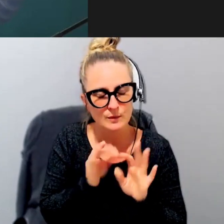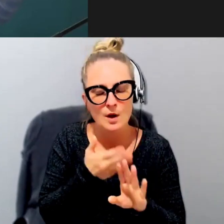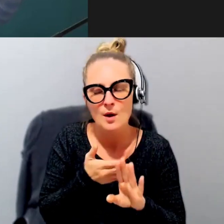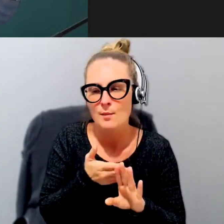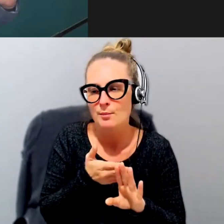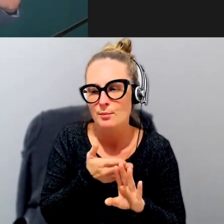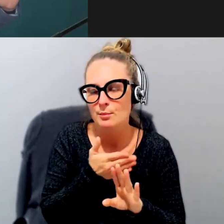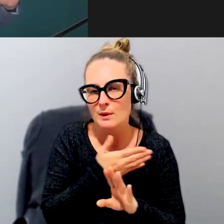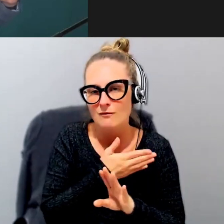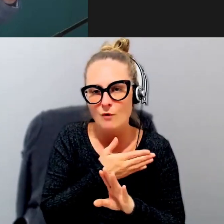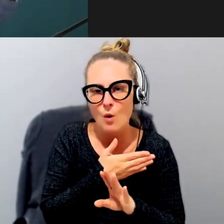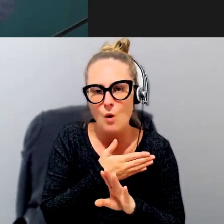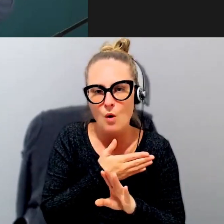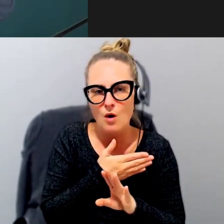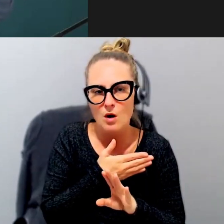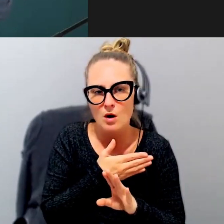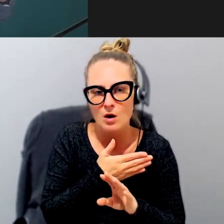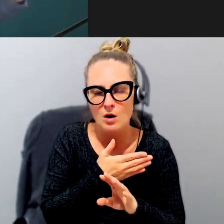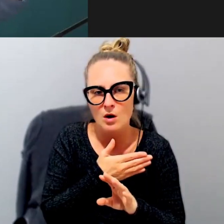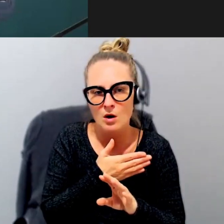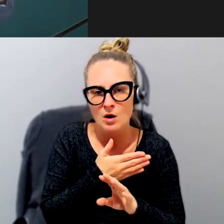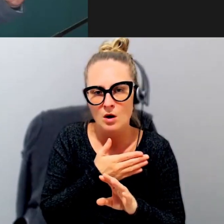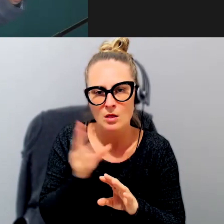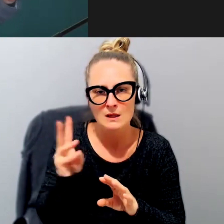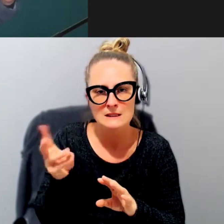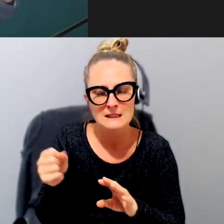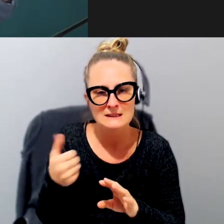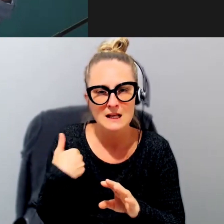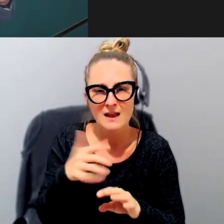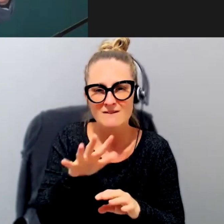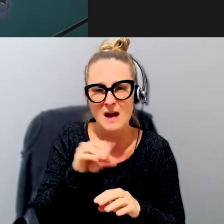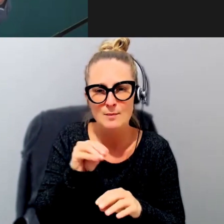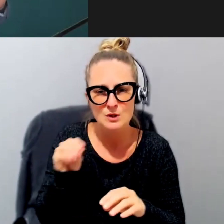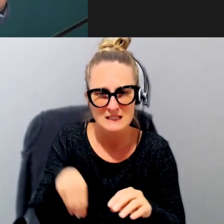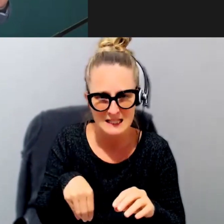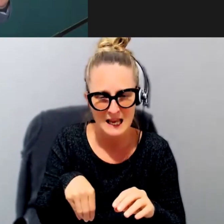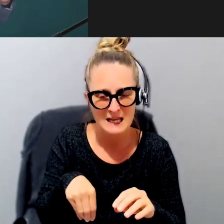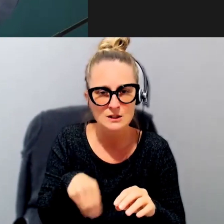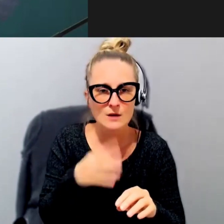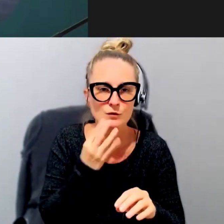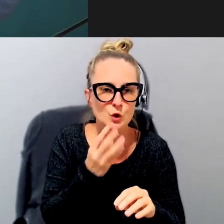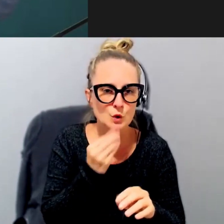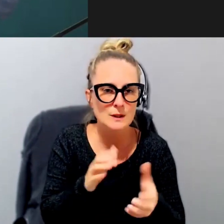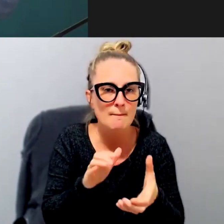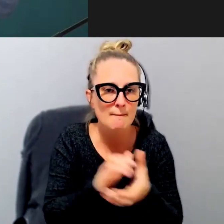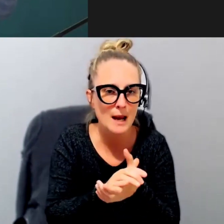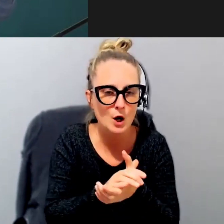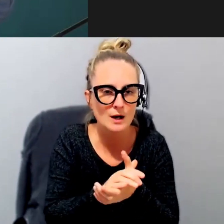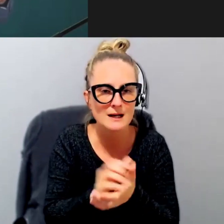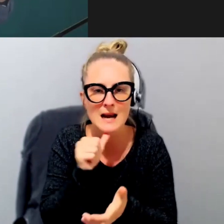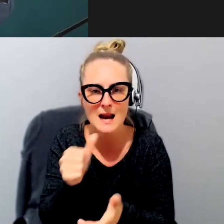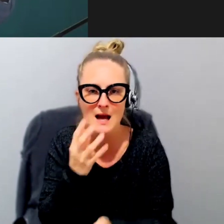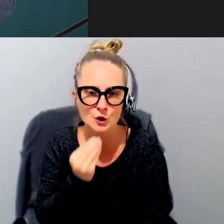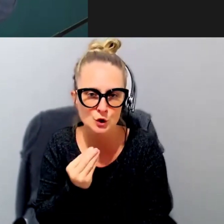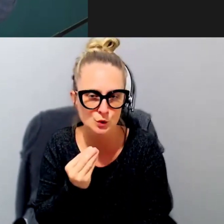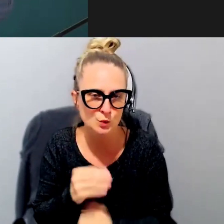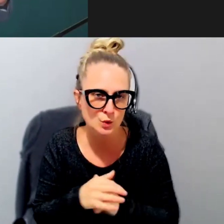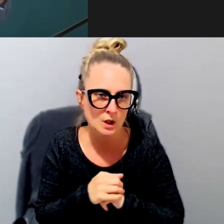before the late 60s, only about 5% of US Jews married someone who wasn't Jewish. And this